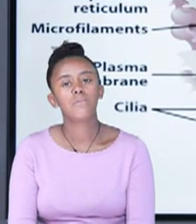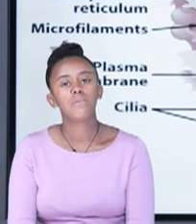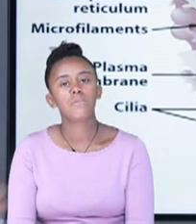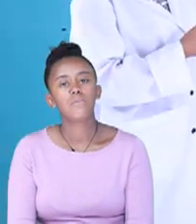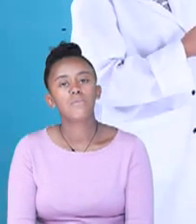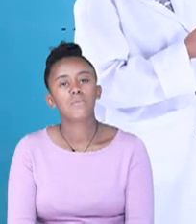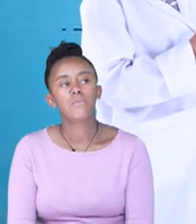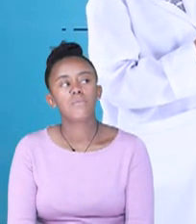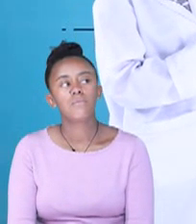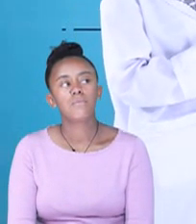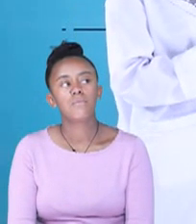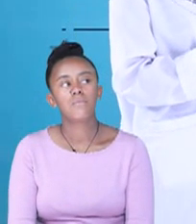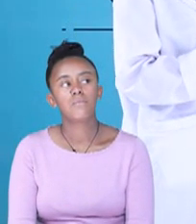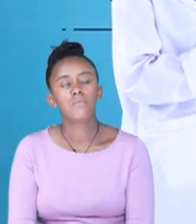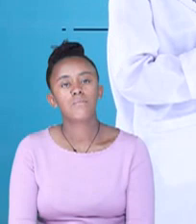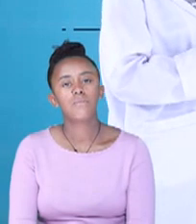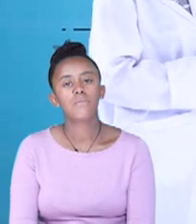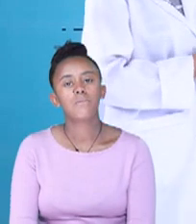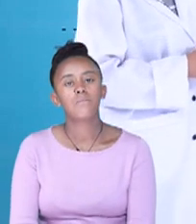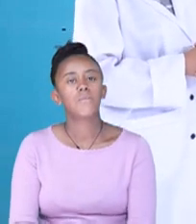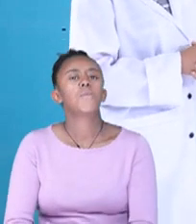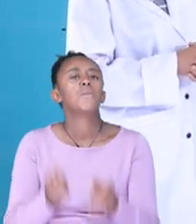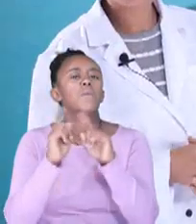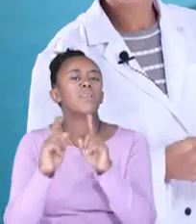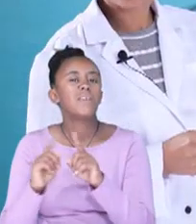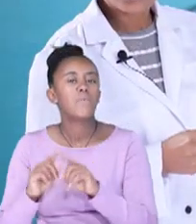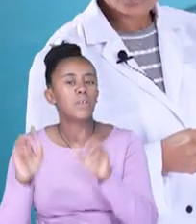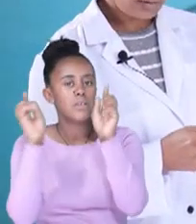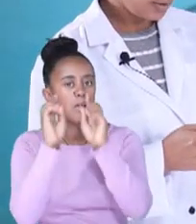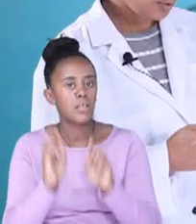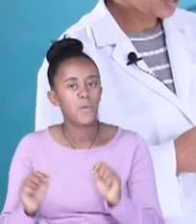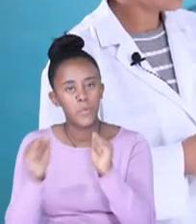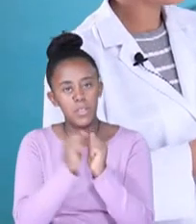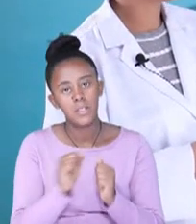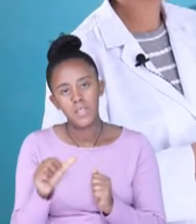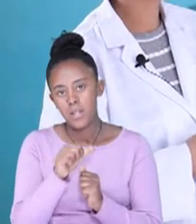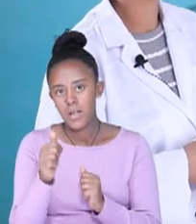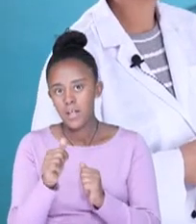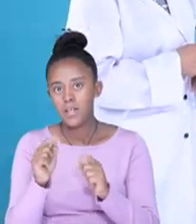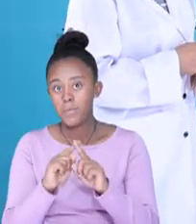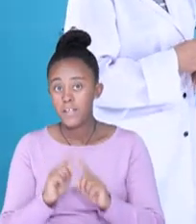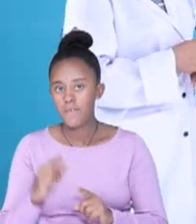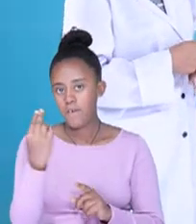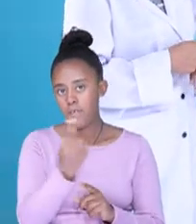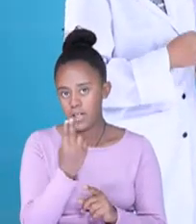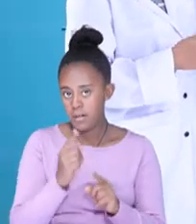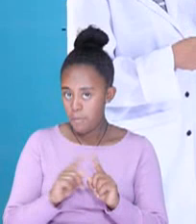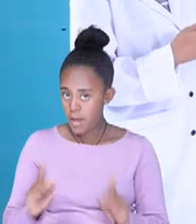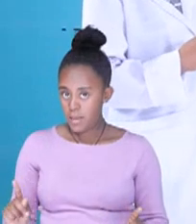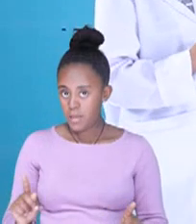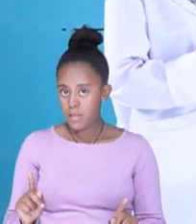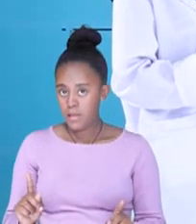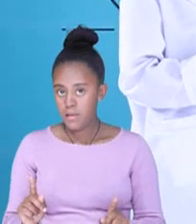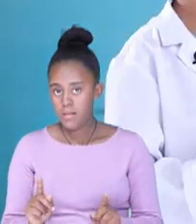structure. And you can have different other structures with their specific function. But when